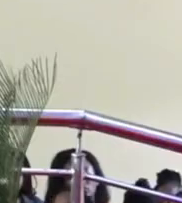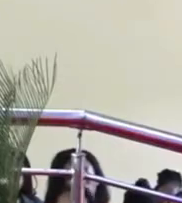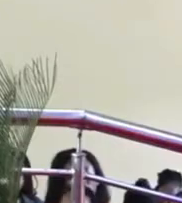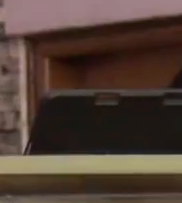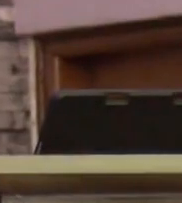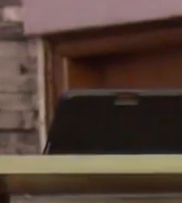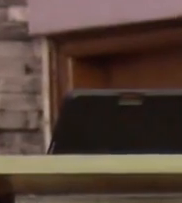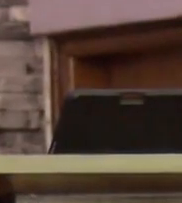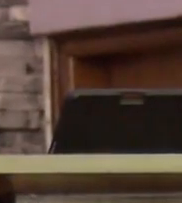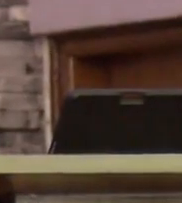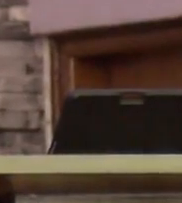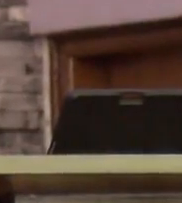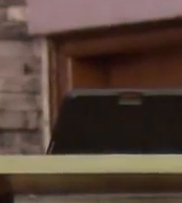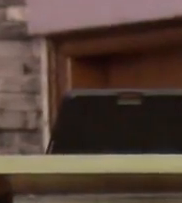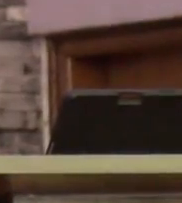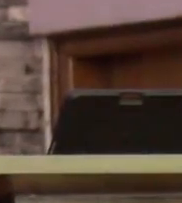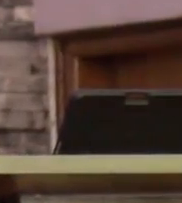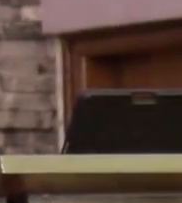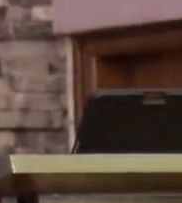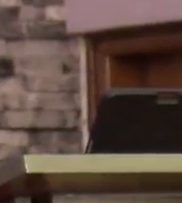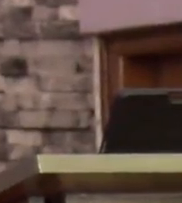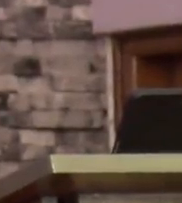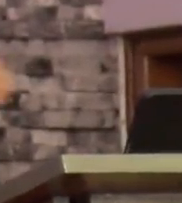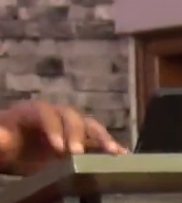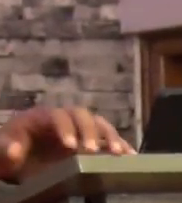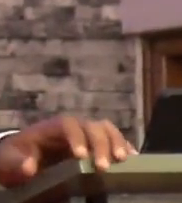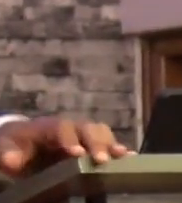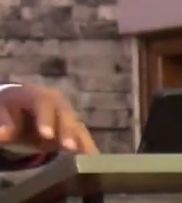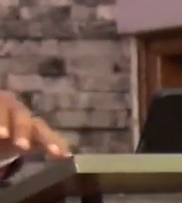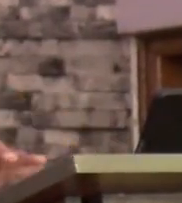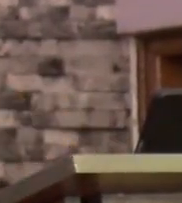If God is here, then the impossible can become possible.